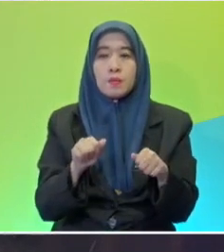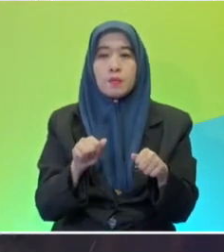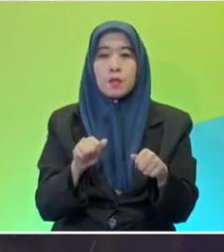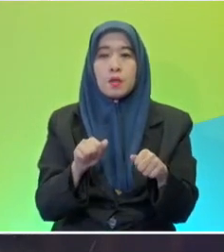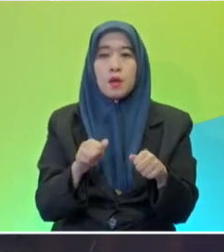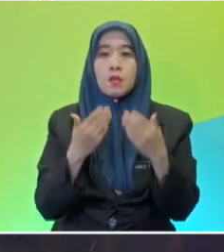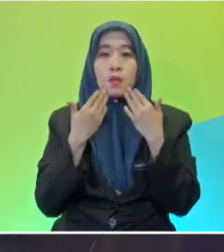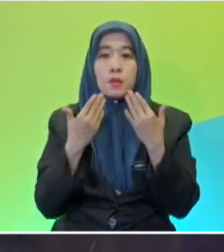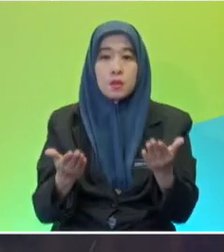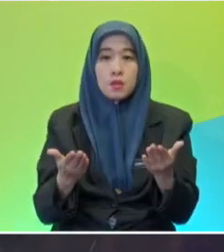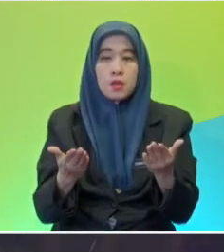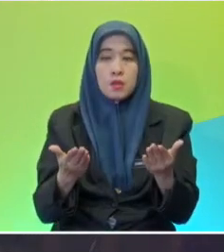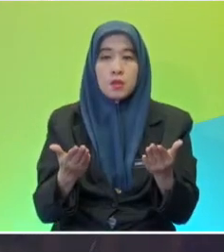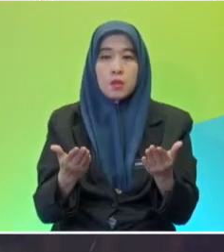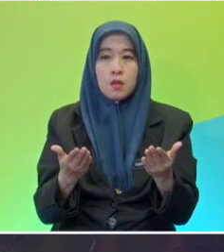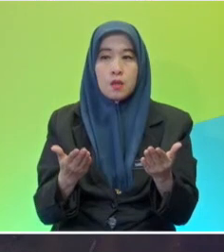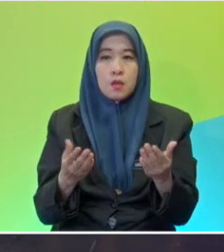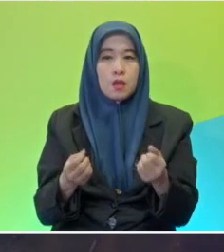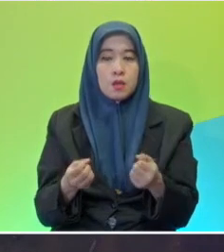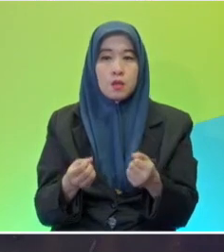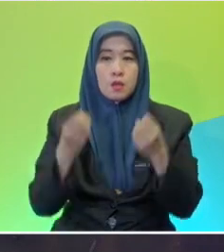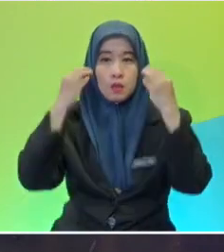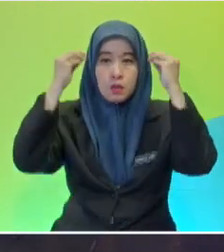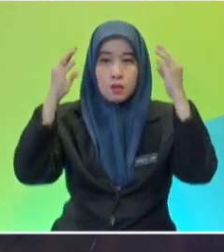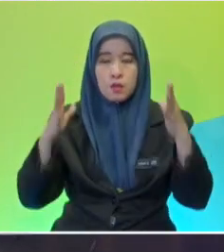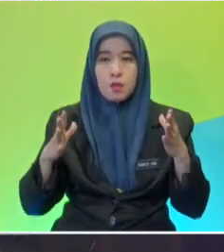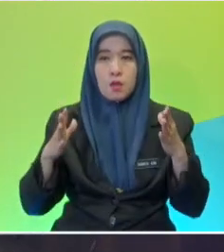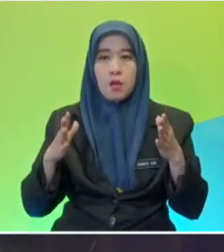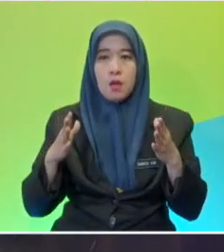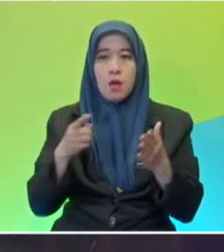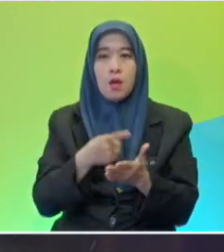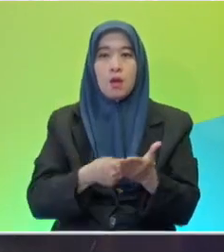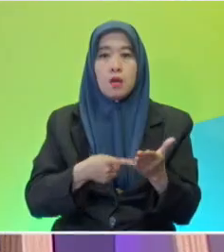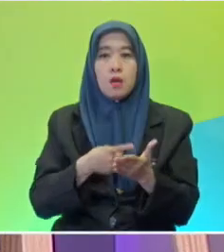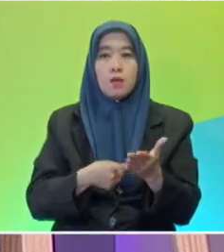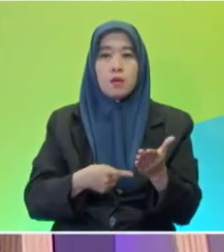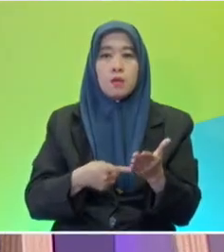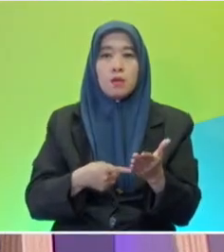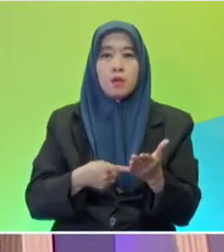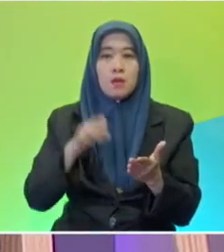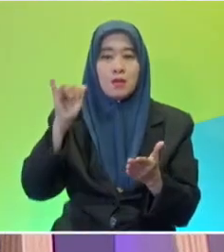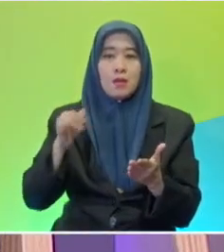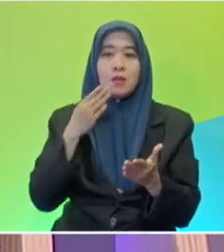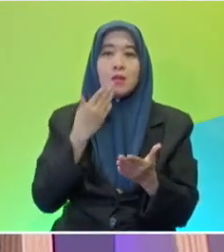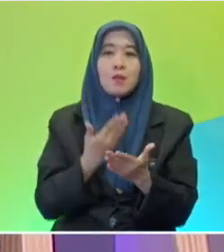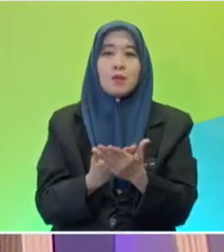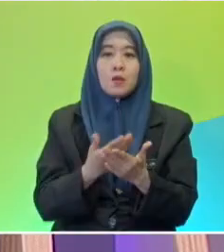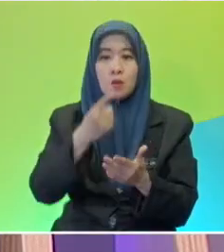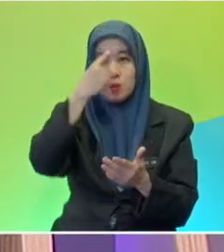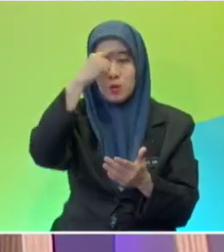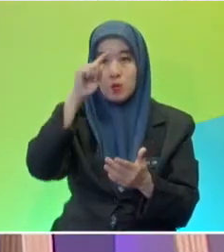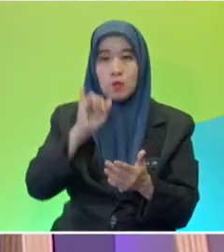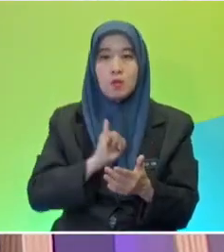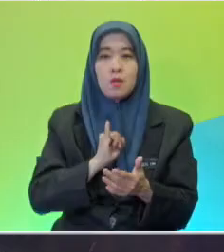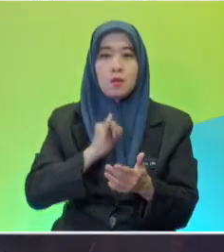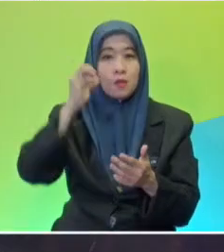much for our lesson for today. What about my overall performance throughout this lesson? Yeah, Sean, for overall performance, you did well. I think I've give you,